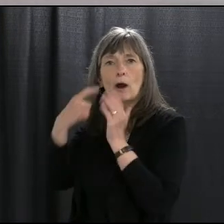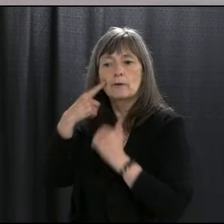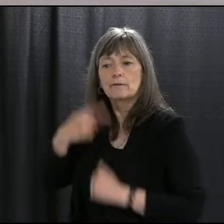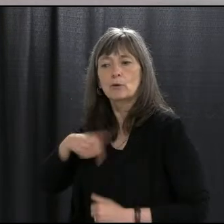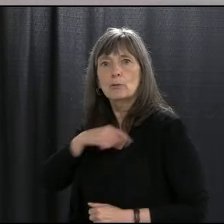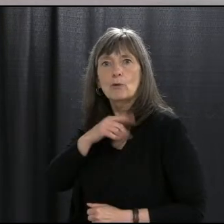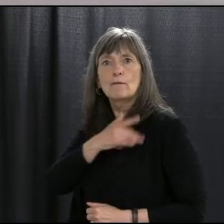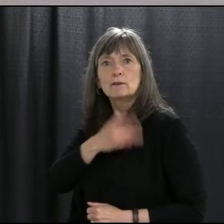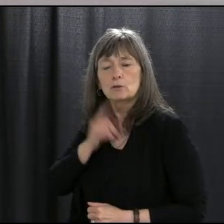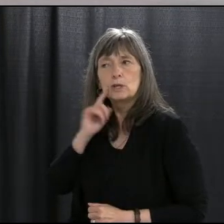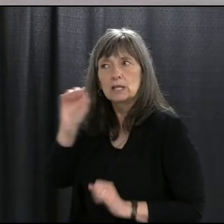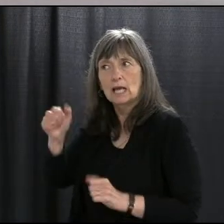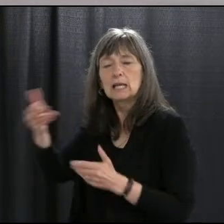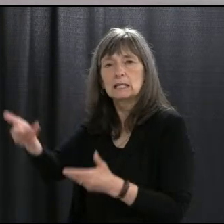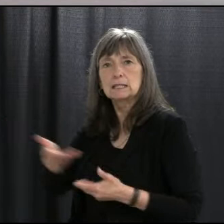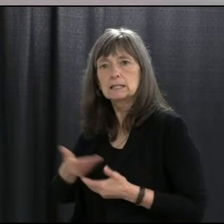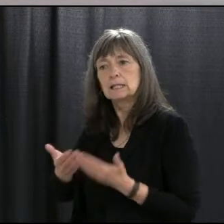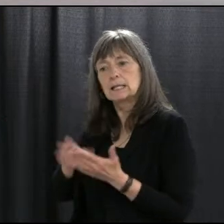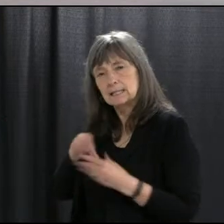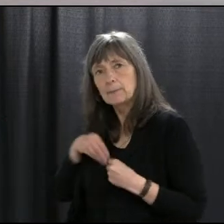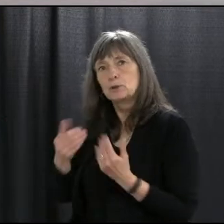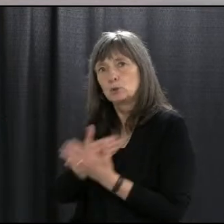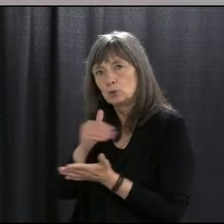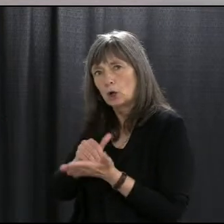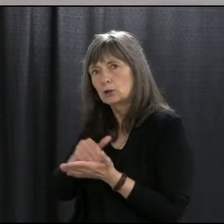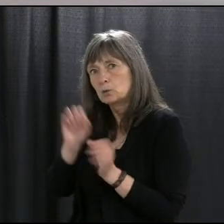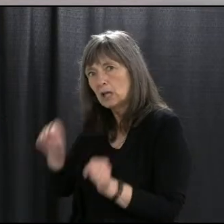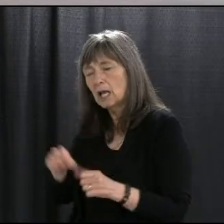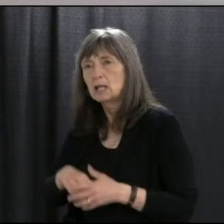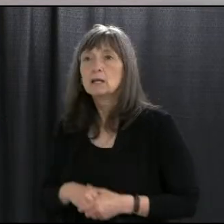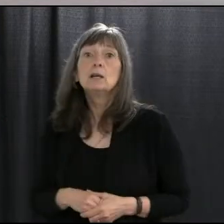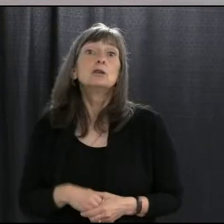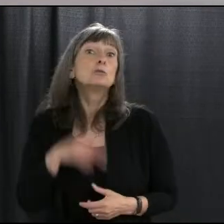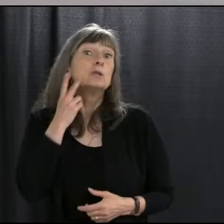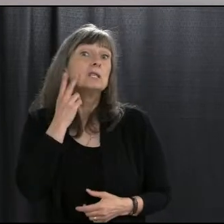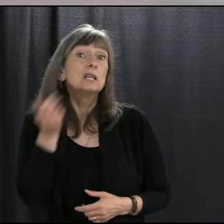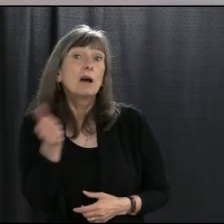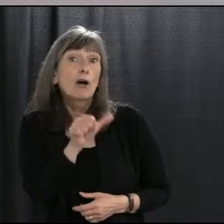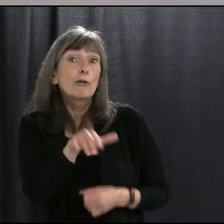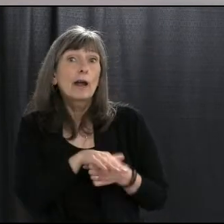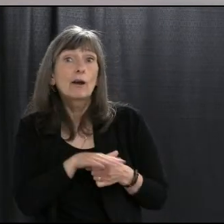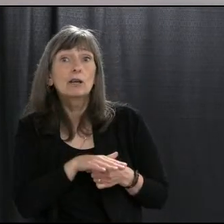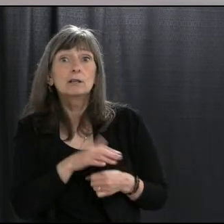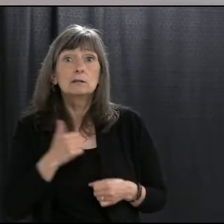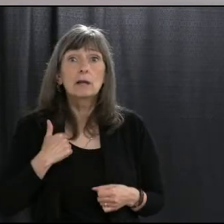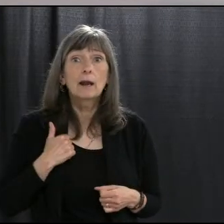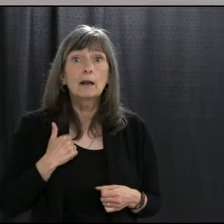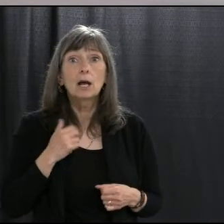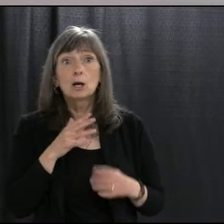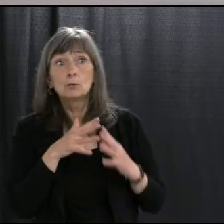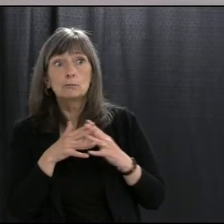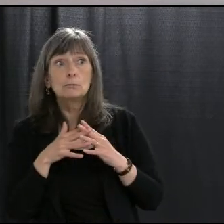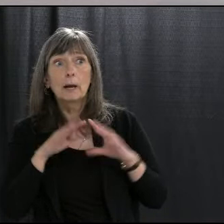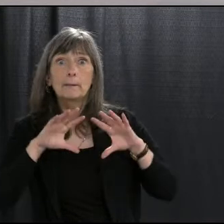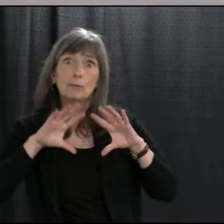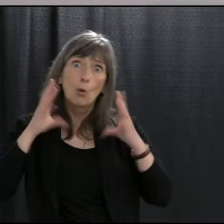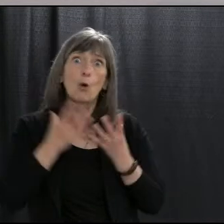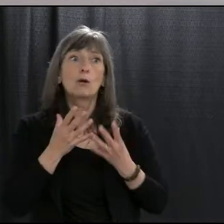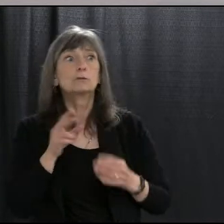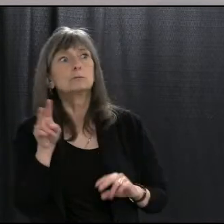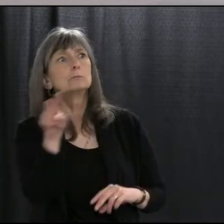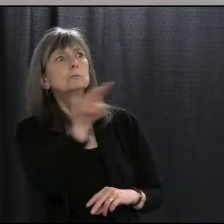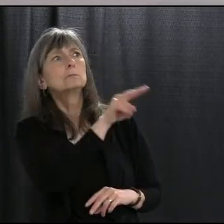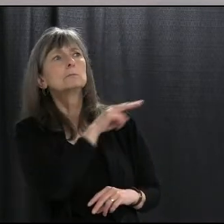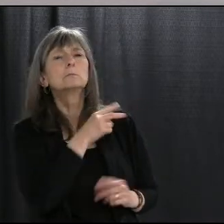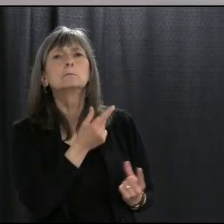very holistic at the opportunities and what's being used in other locations. I guess a sneak peek